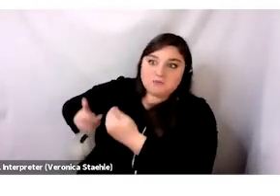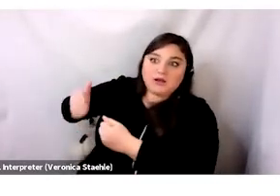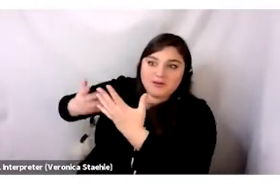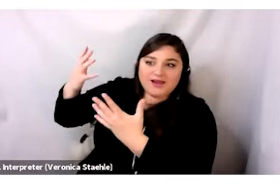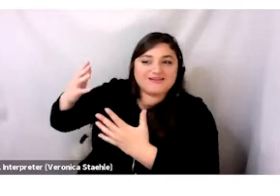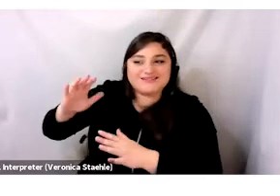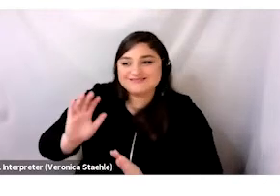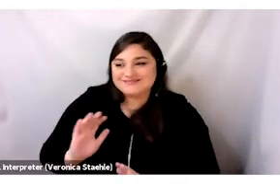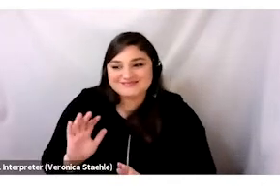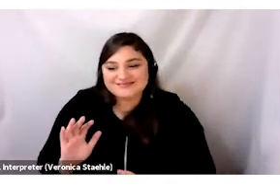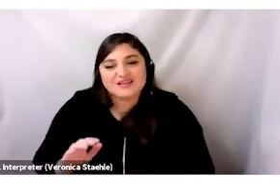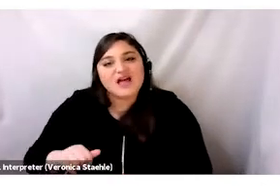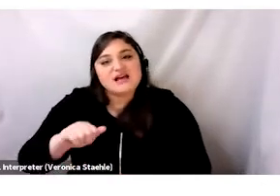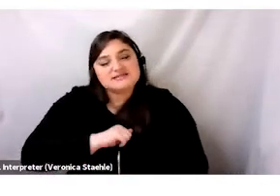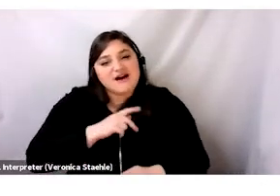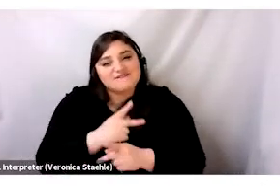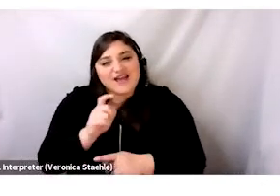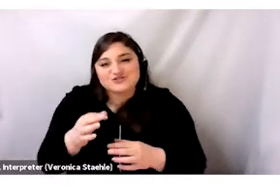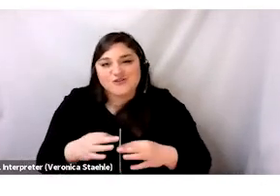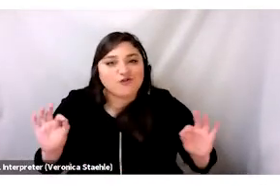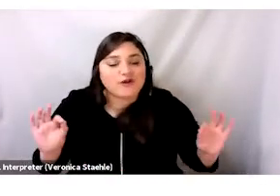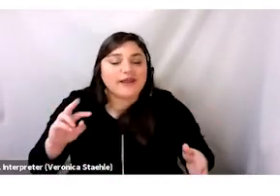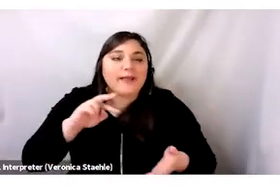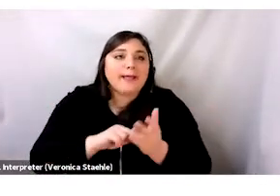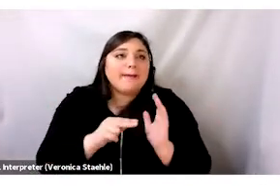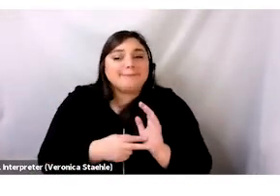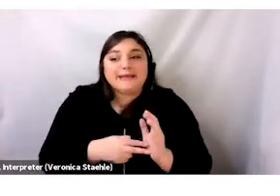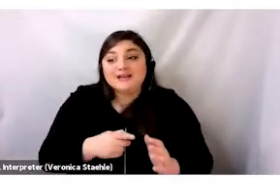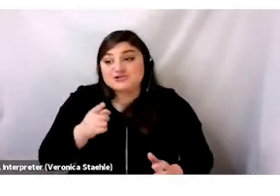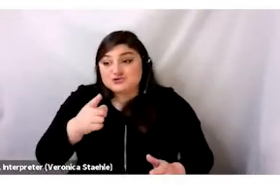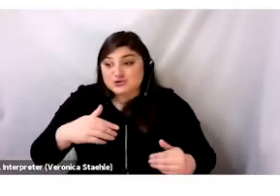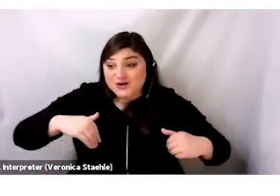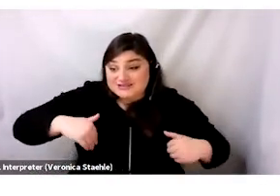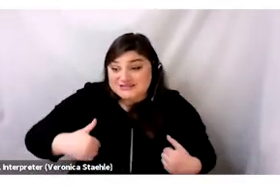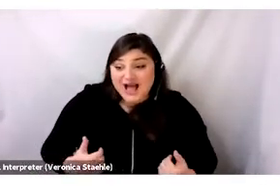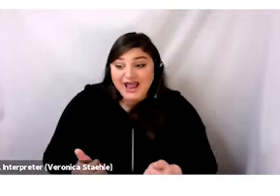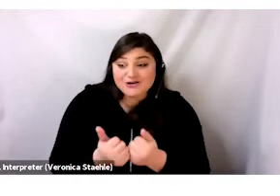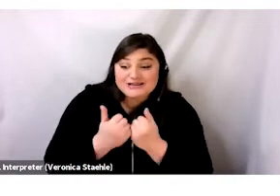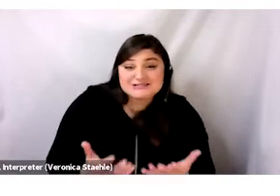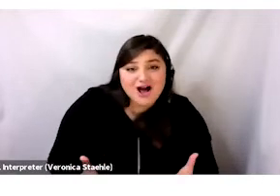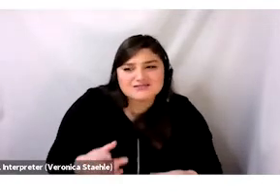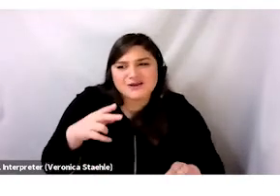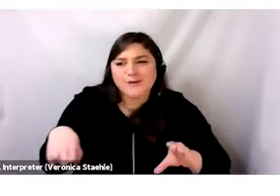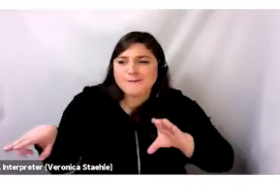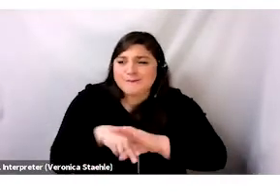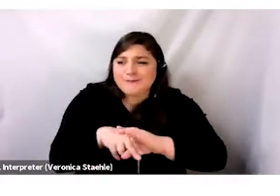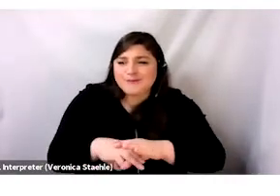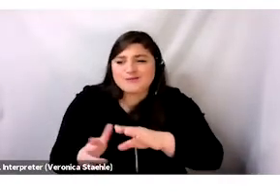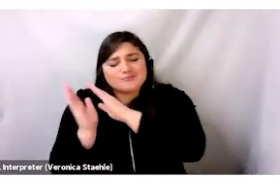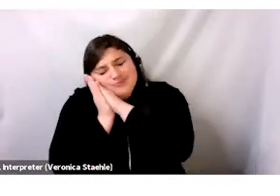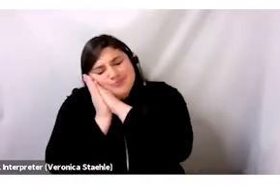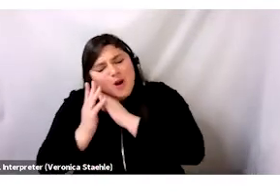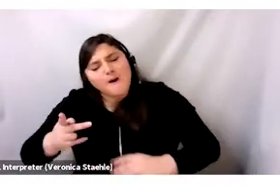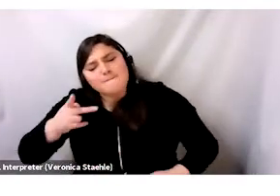at 8 o'clock on a night when you feel exhausted, or if you've been having a really hard week and you feel run down. It